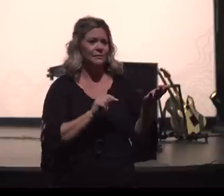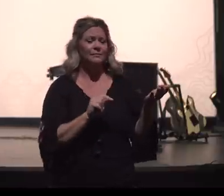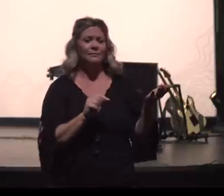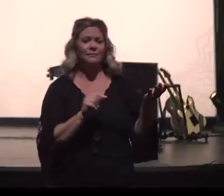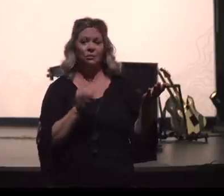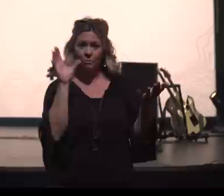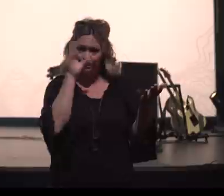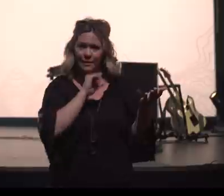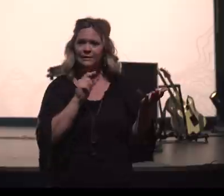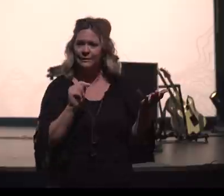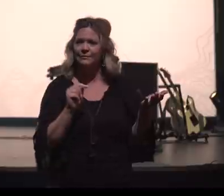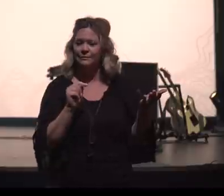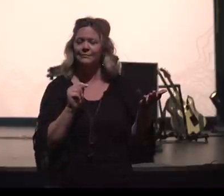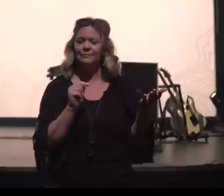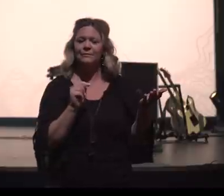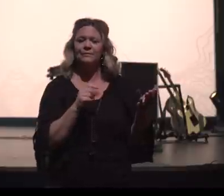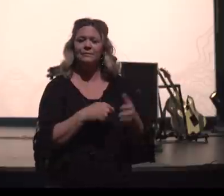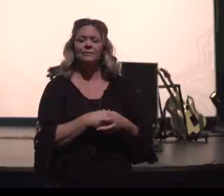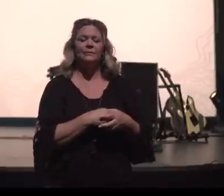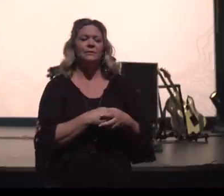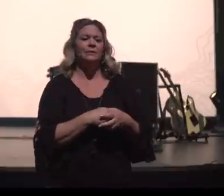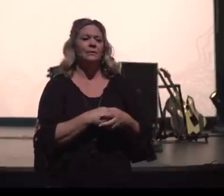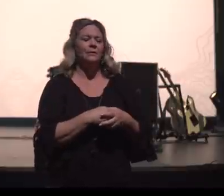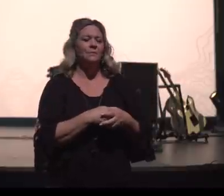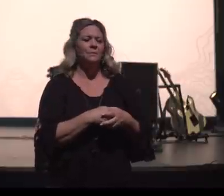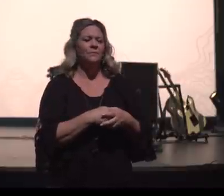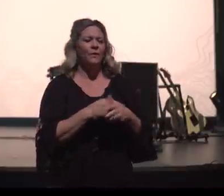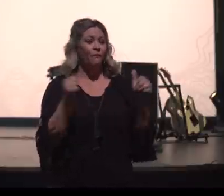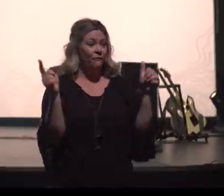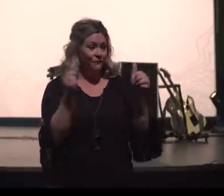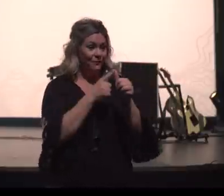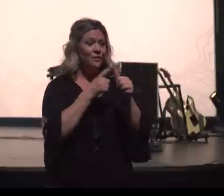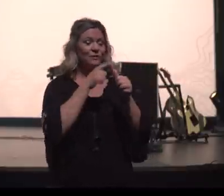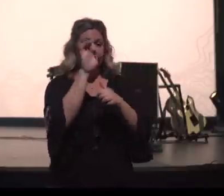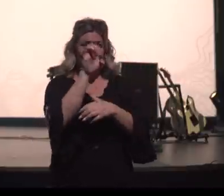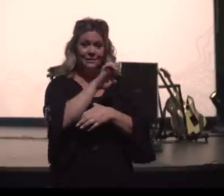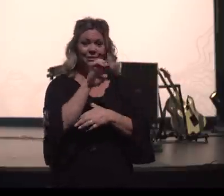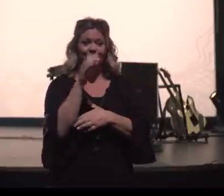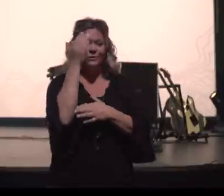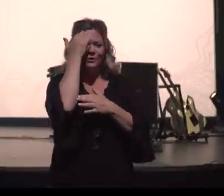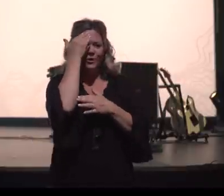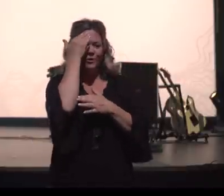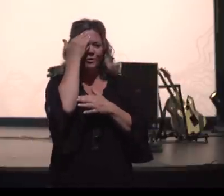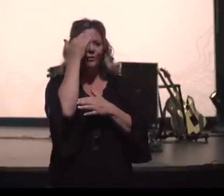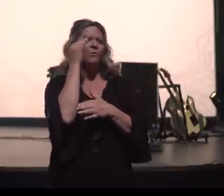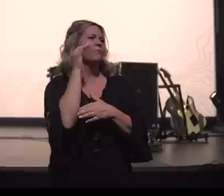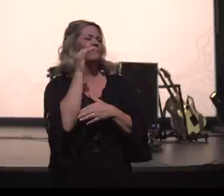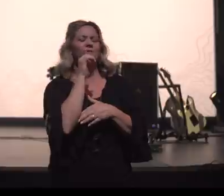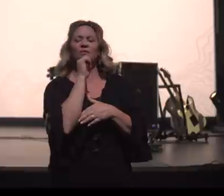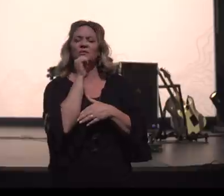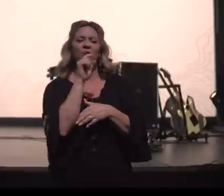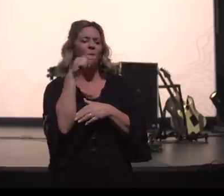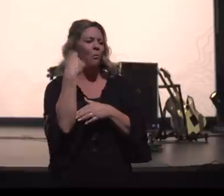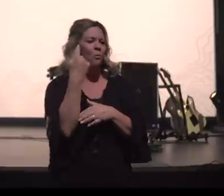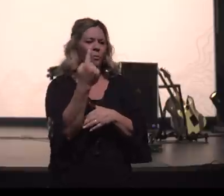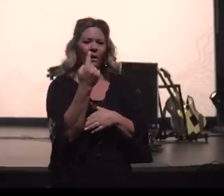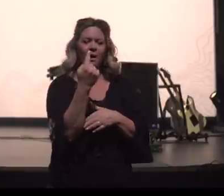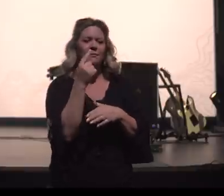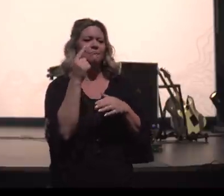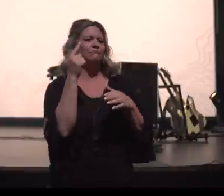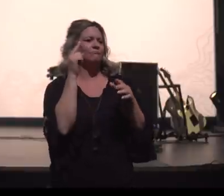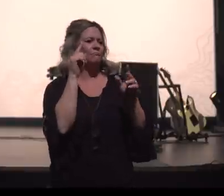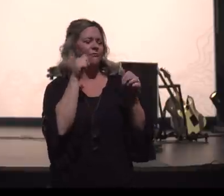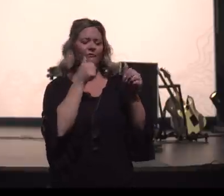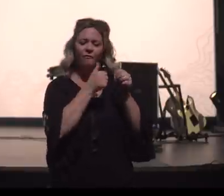been missing it. In fact, the very first Easter, did you know that there isn't one